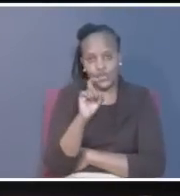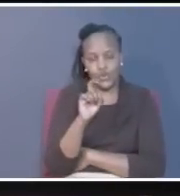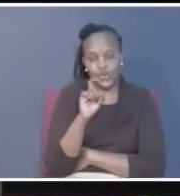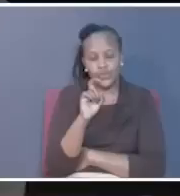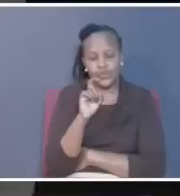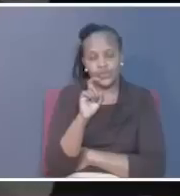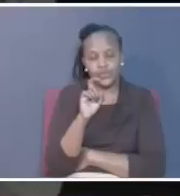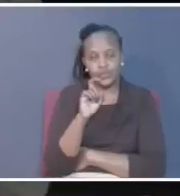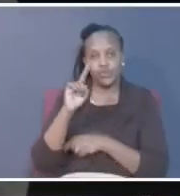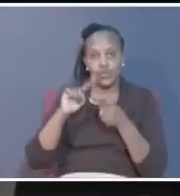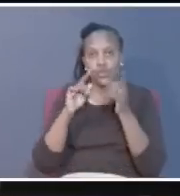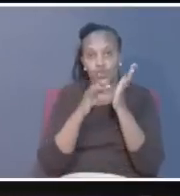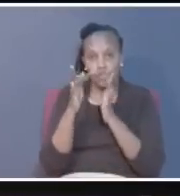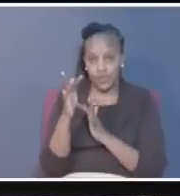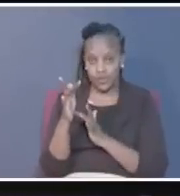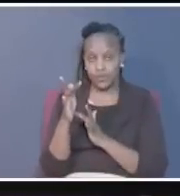he asked.